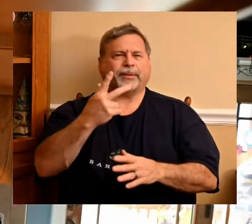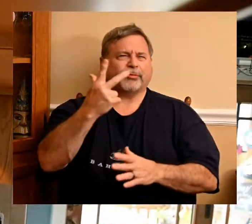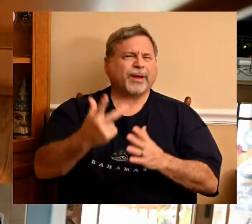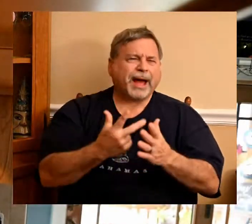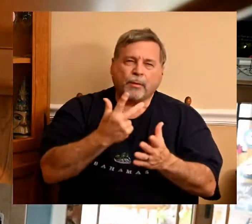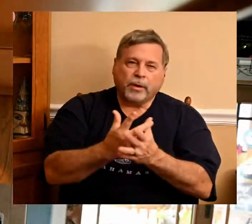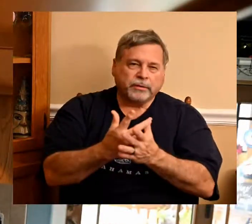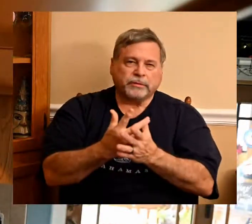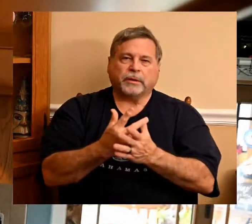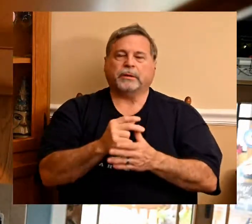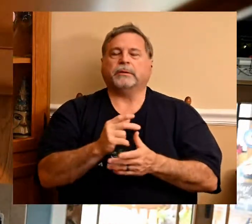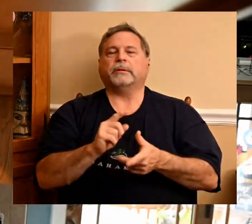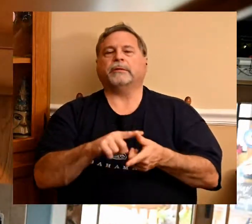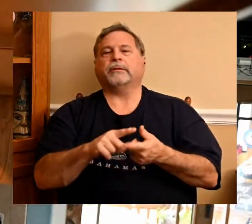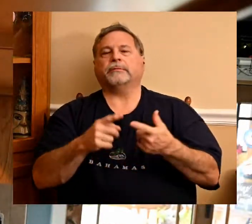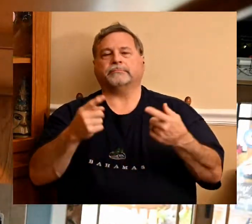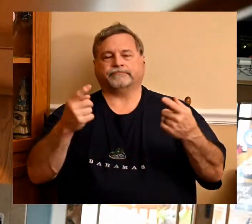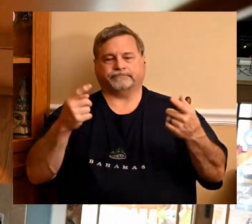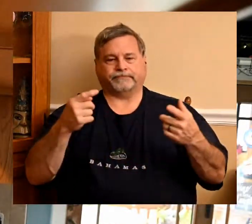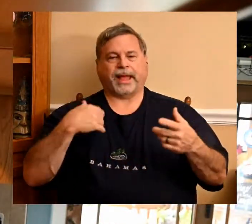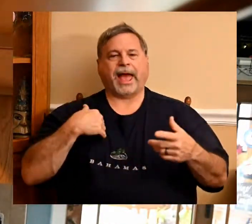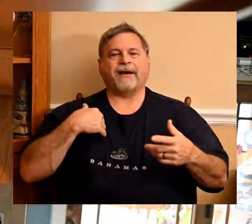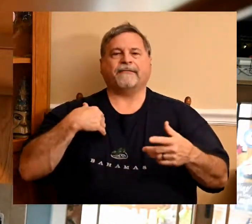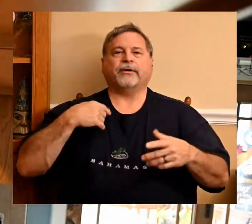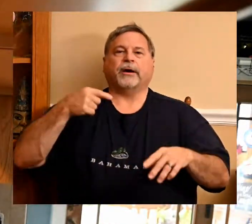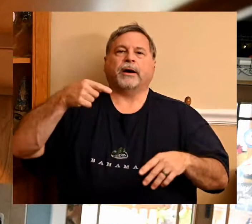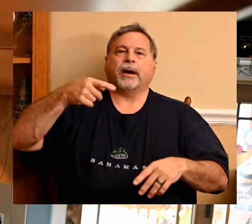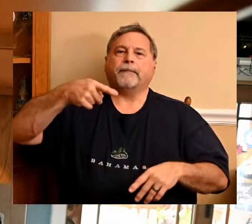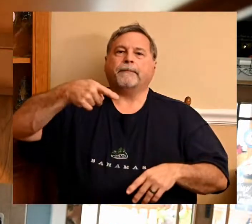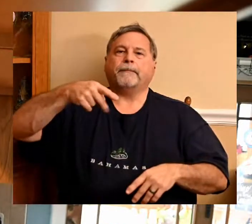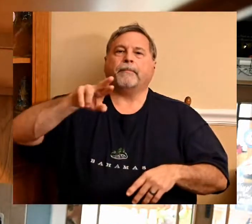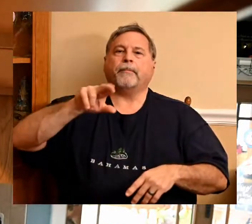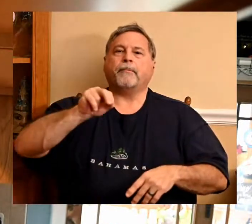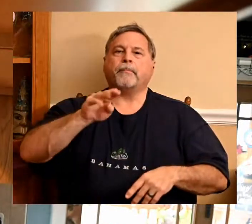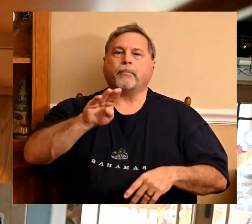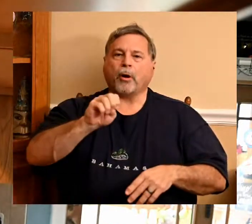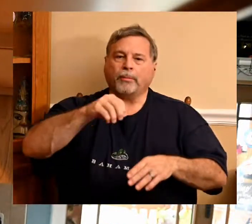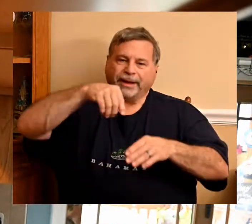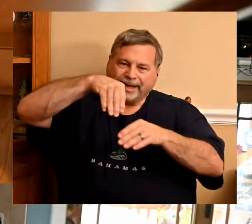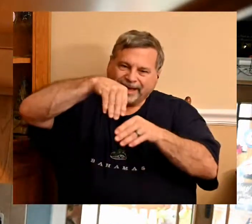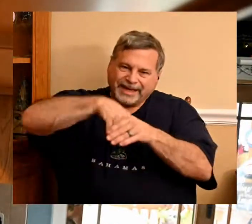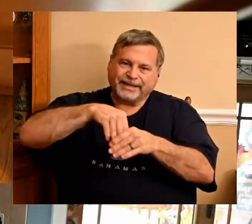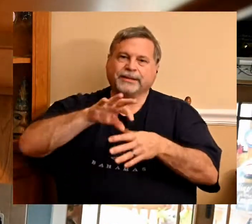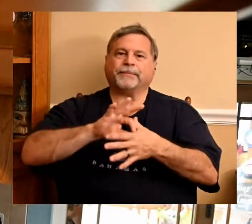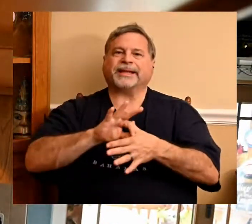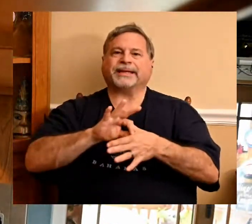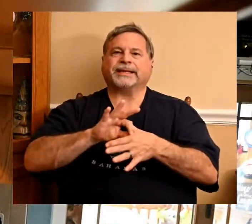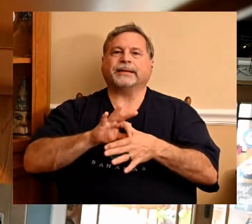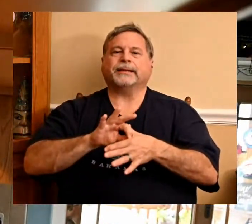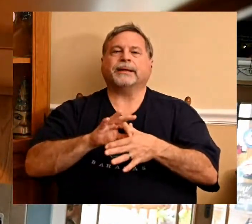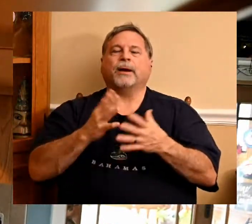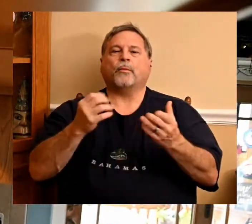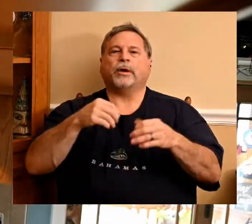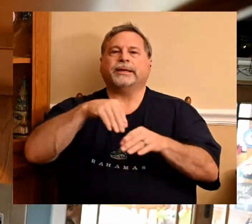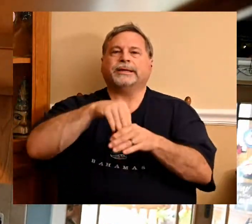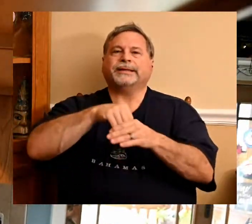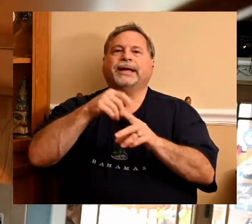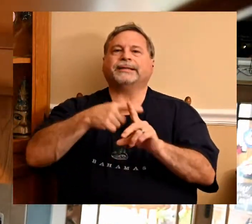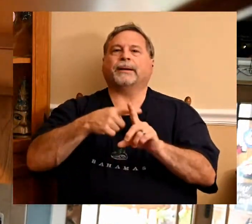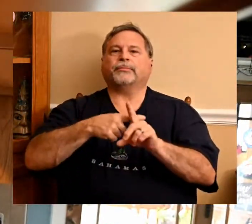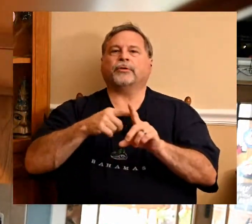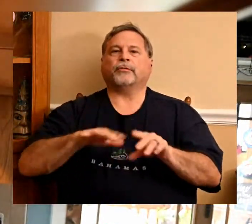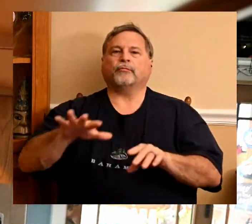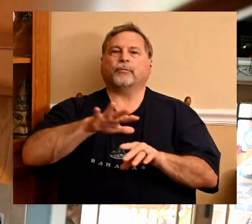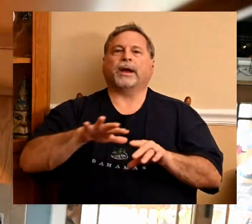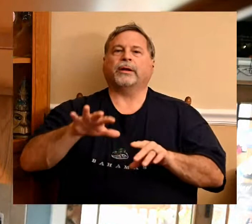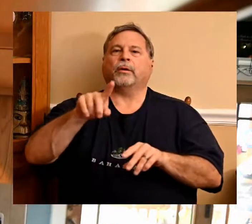At that point, I'll have probes in the meat as deep as I can have it. And I'm looking for an internal temperature of